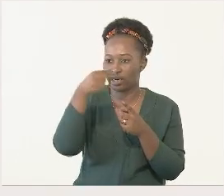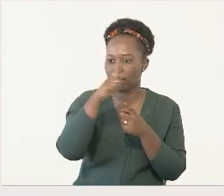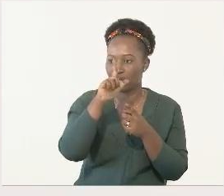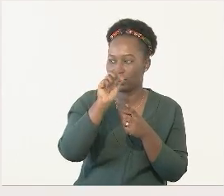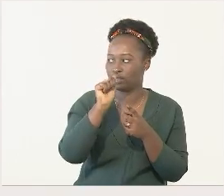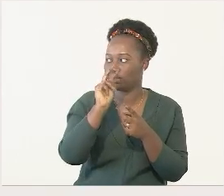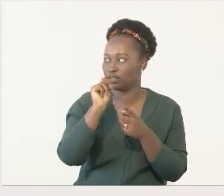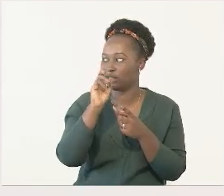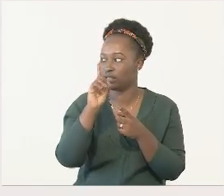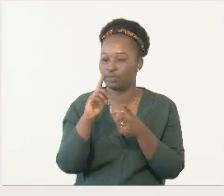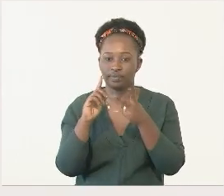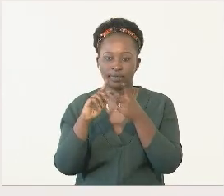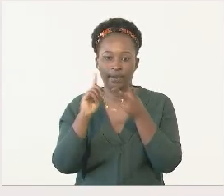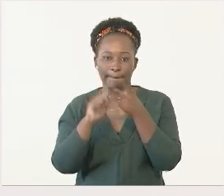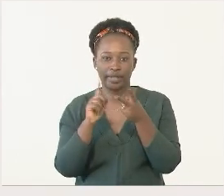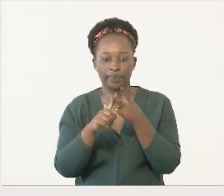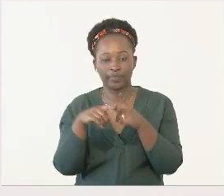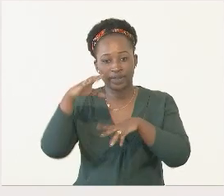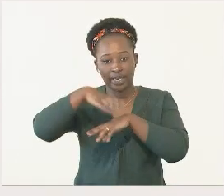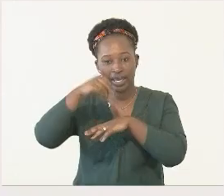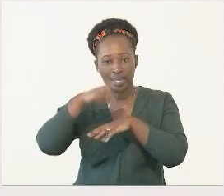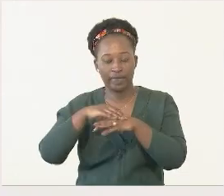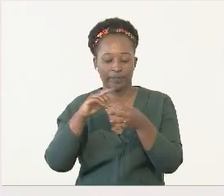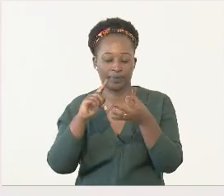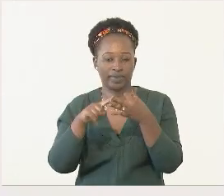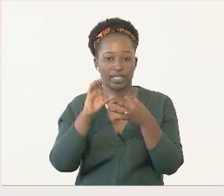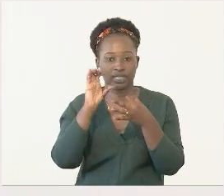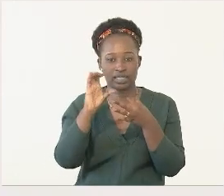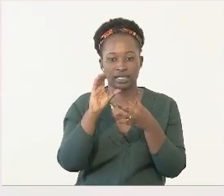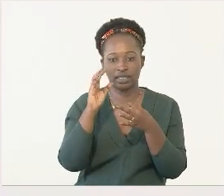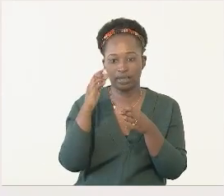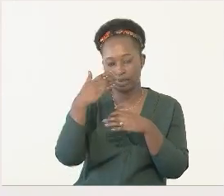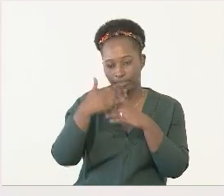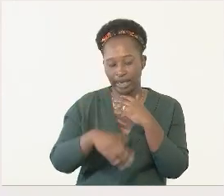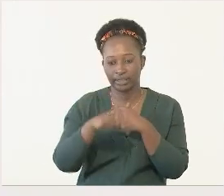fur, then C is blood capillary, then D